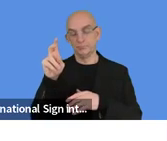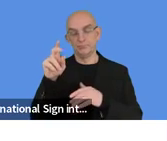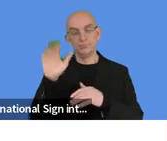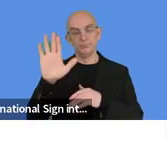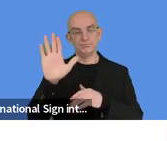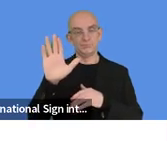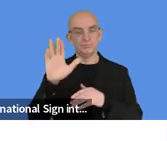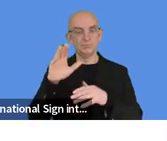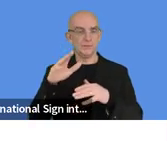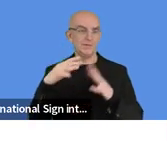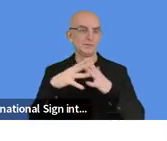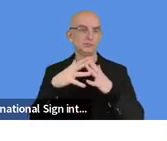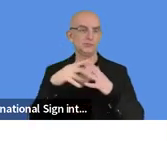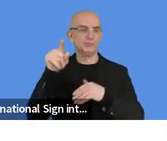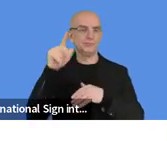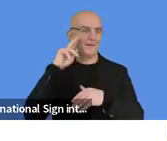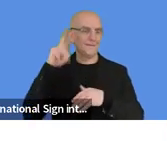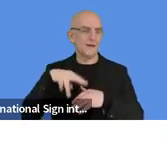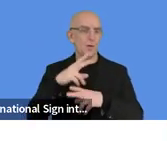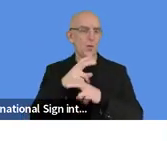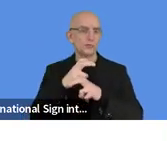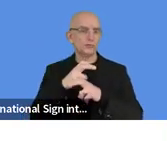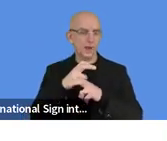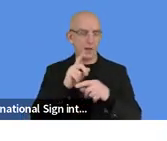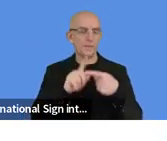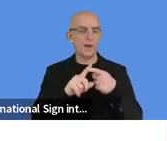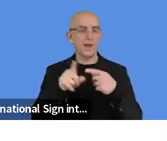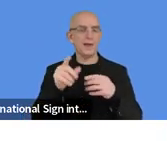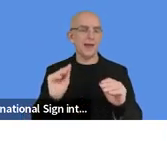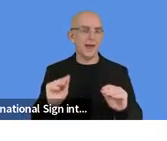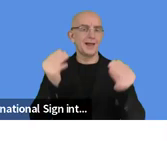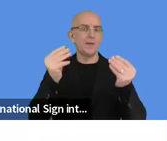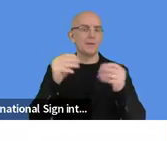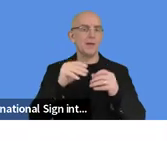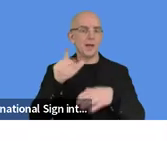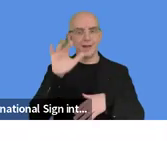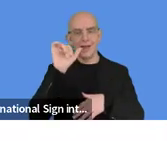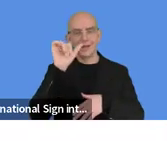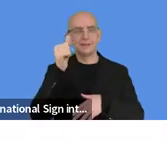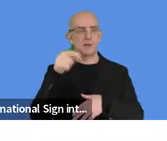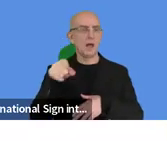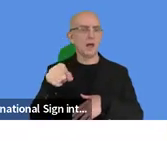numbers behind everything you're doing and how we can track progress. Number two, connectivity. So